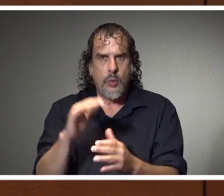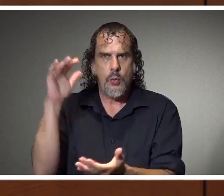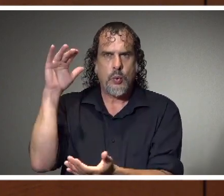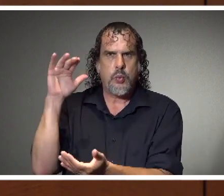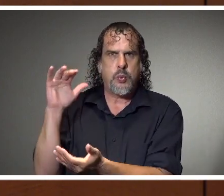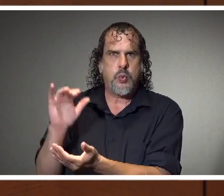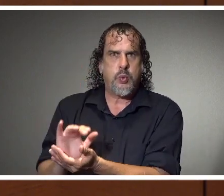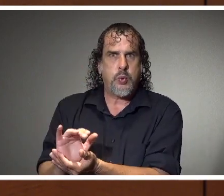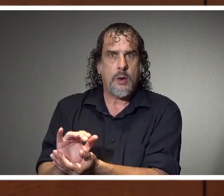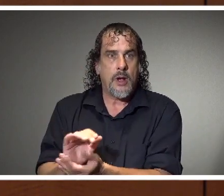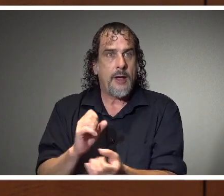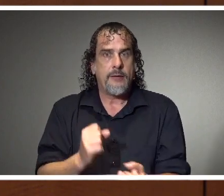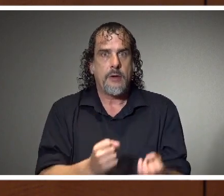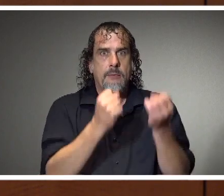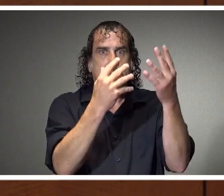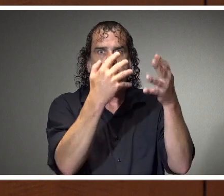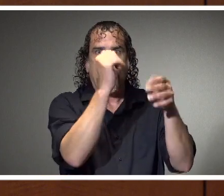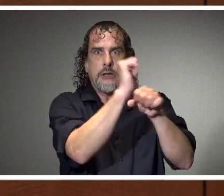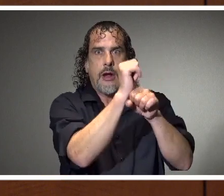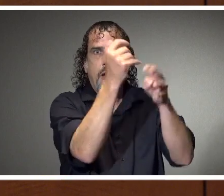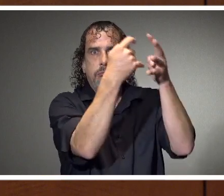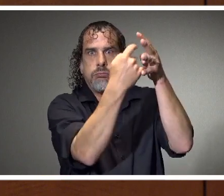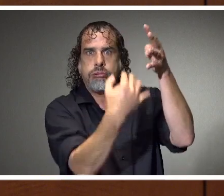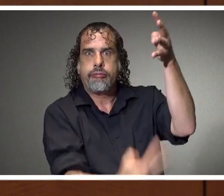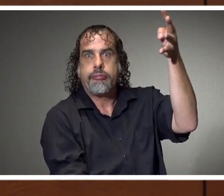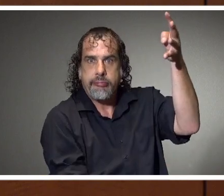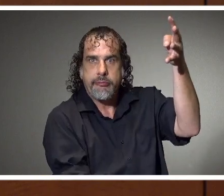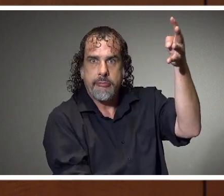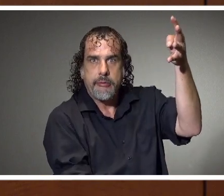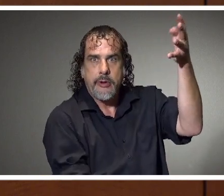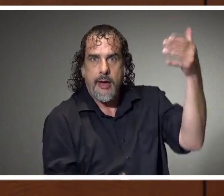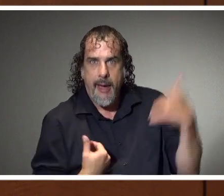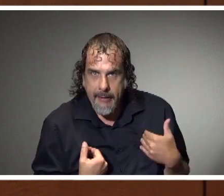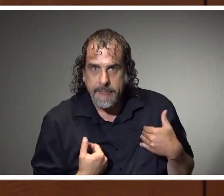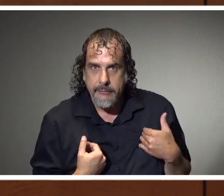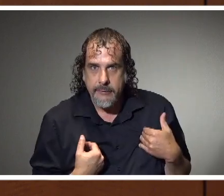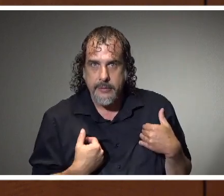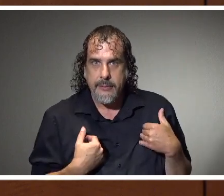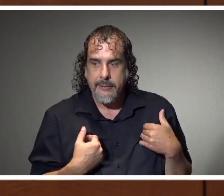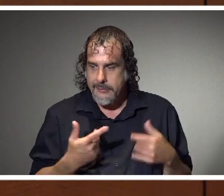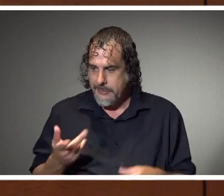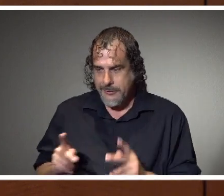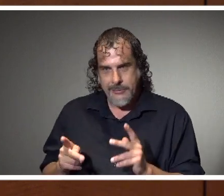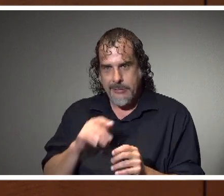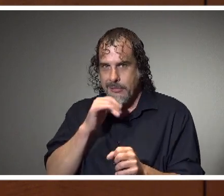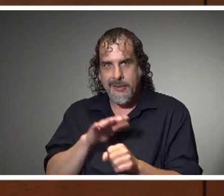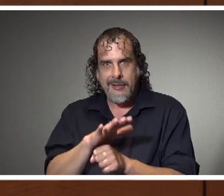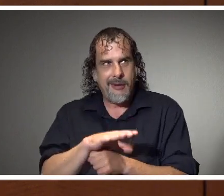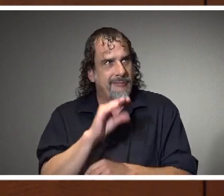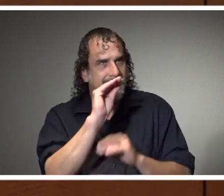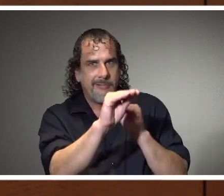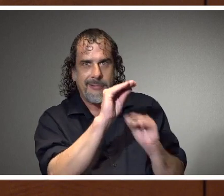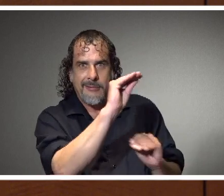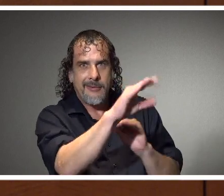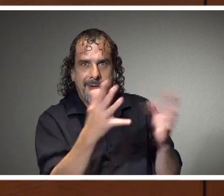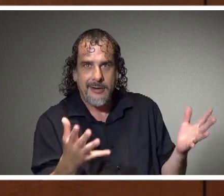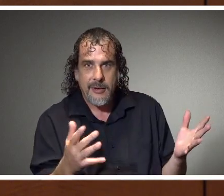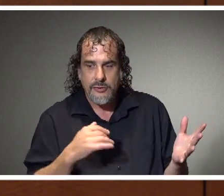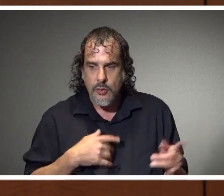than the number of jobs that are available in those specific fields. And so if we will train our